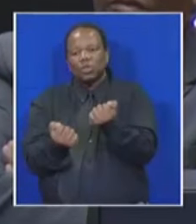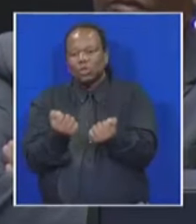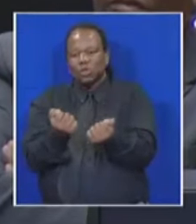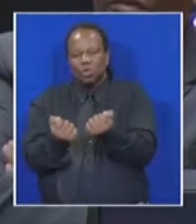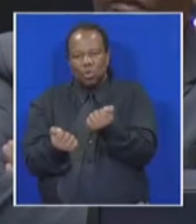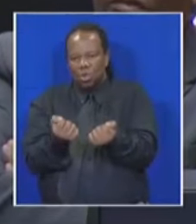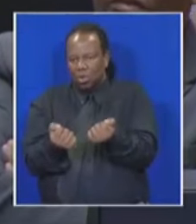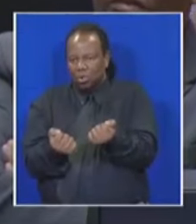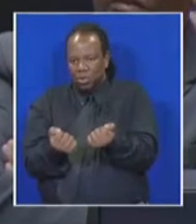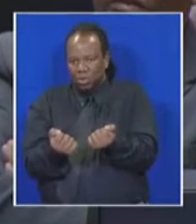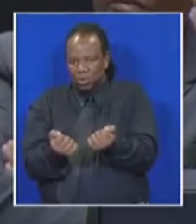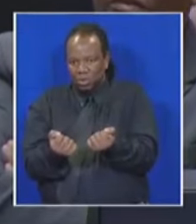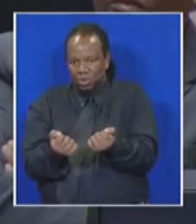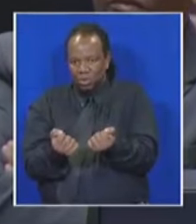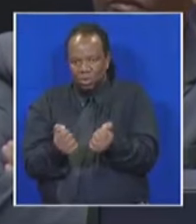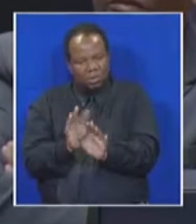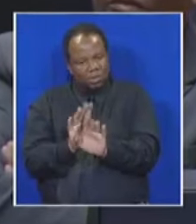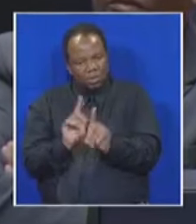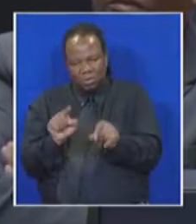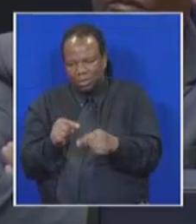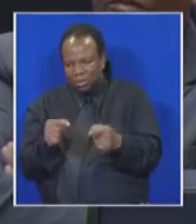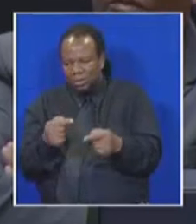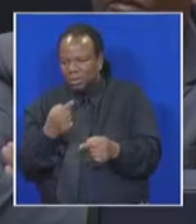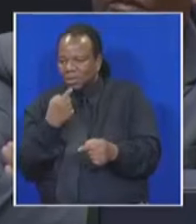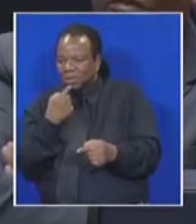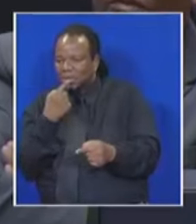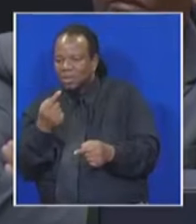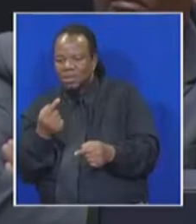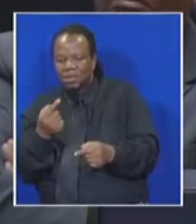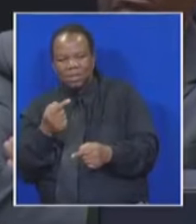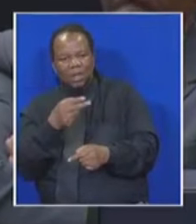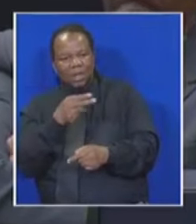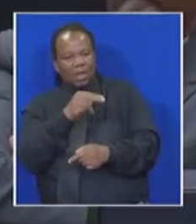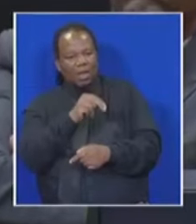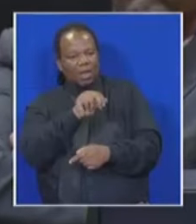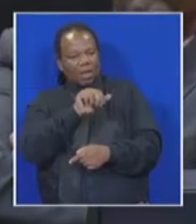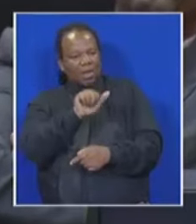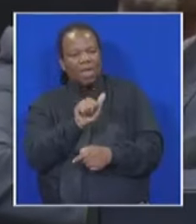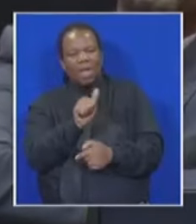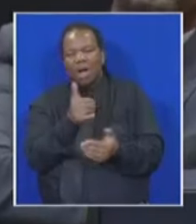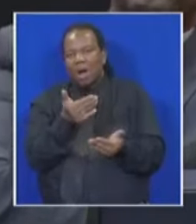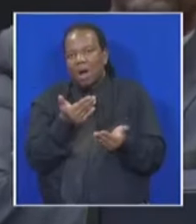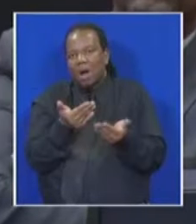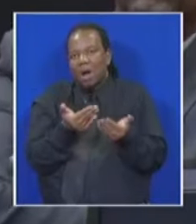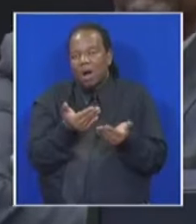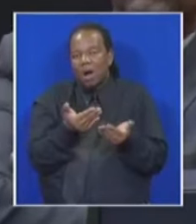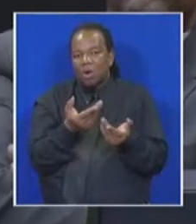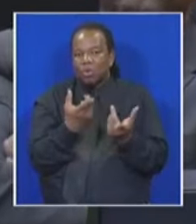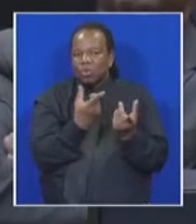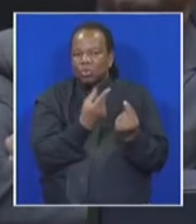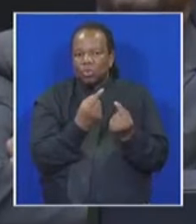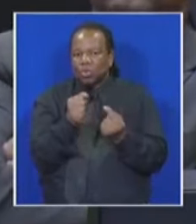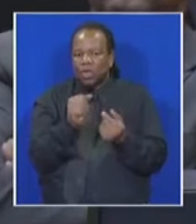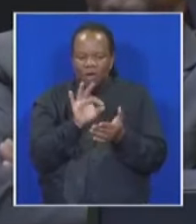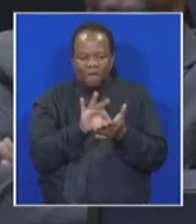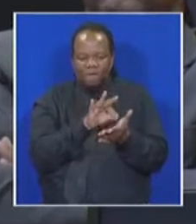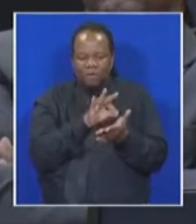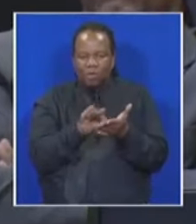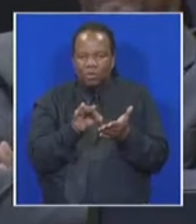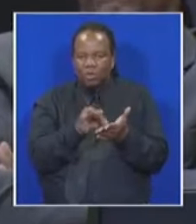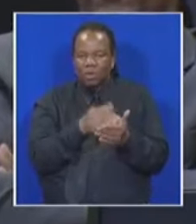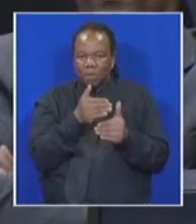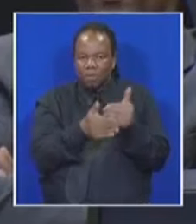mandated to prescribe to the National Assembly on how to conduct its voting procedures. In